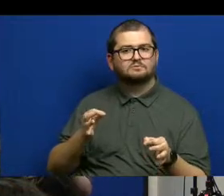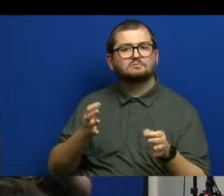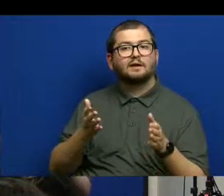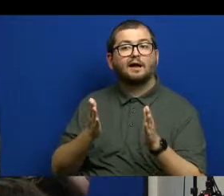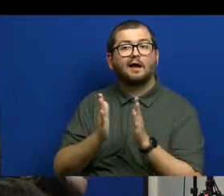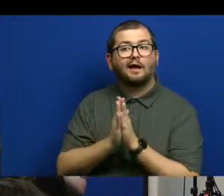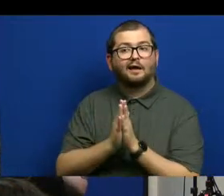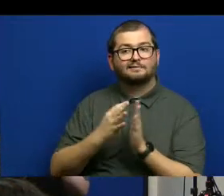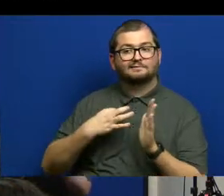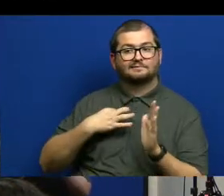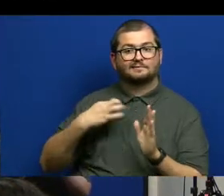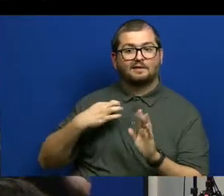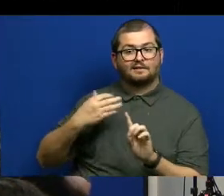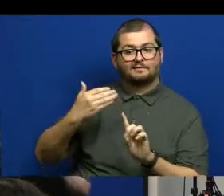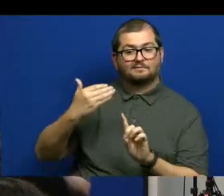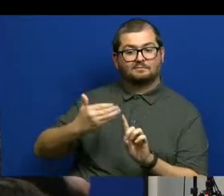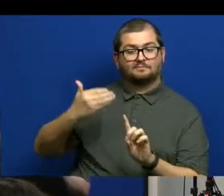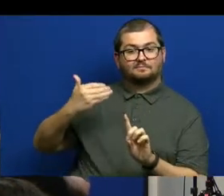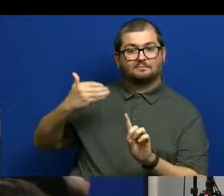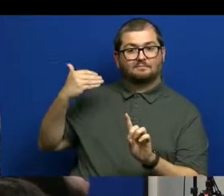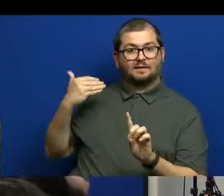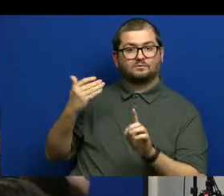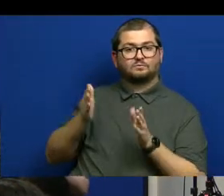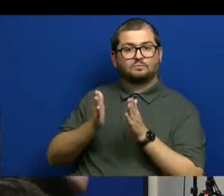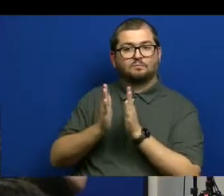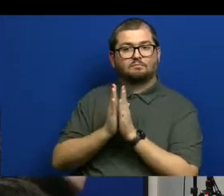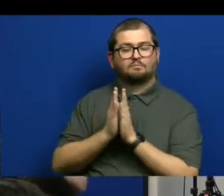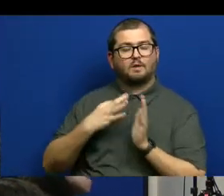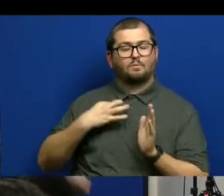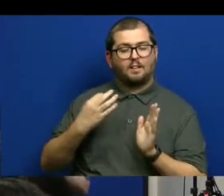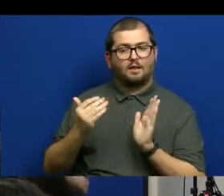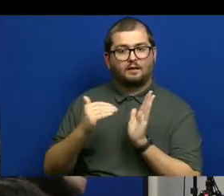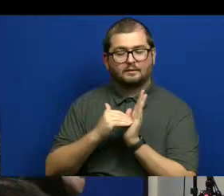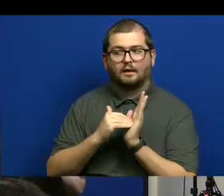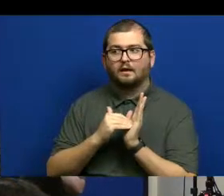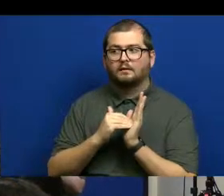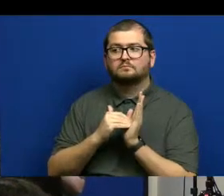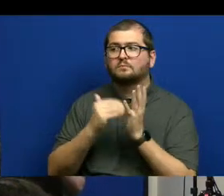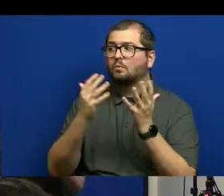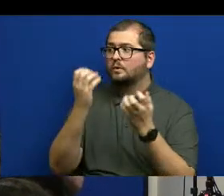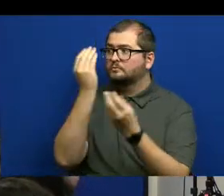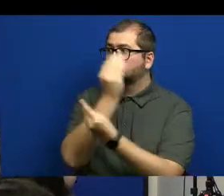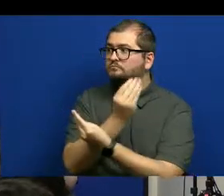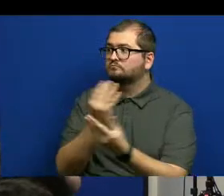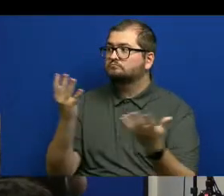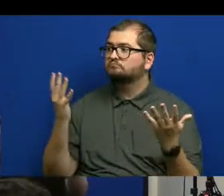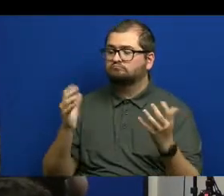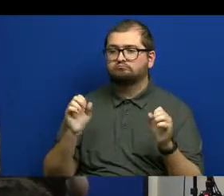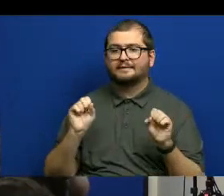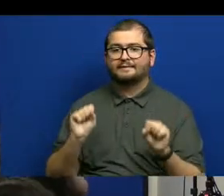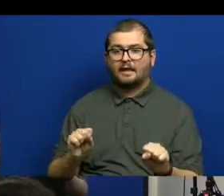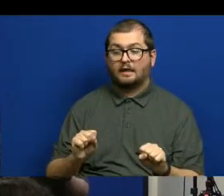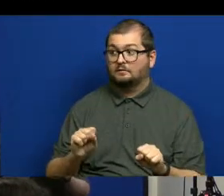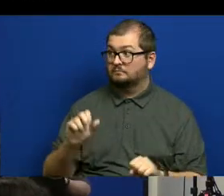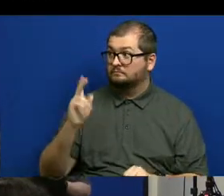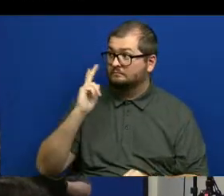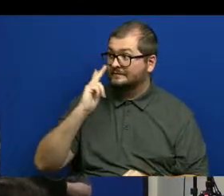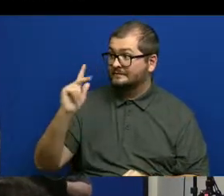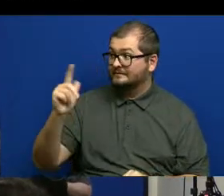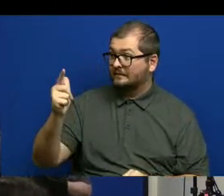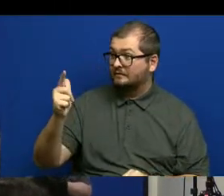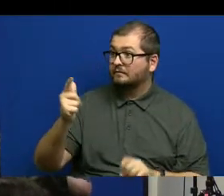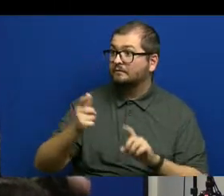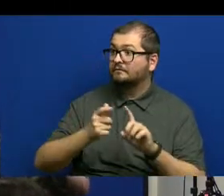who have applied in the past to reapply. We want them to know that they're welcome to reapply. We have a second from